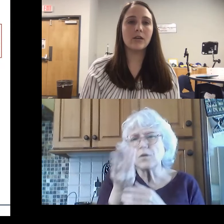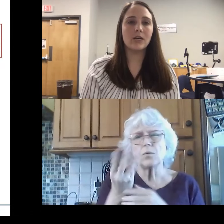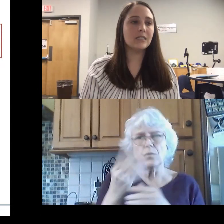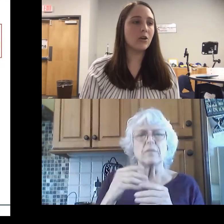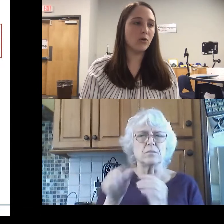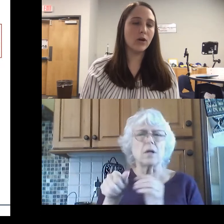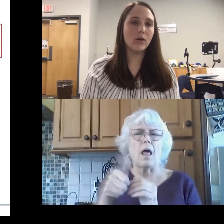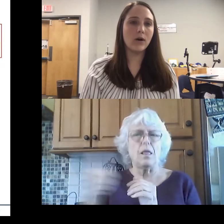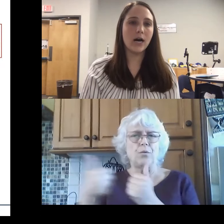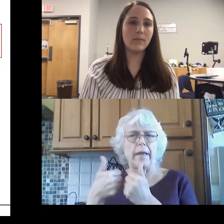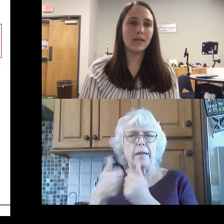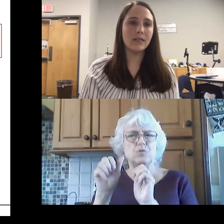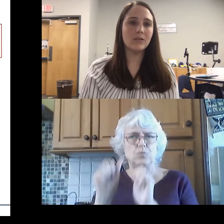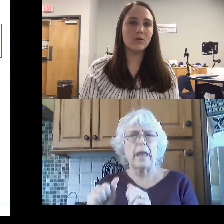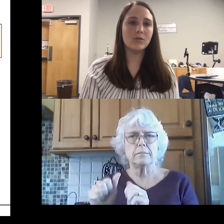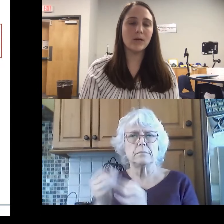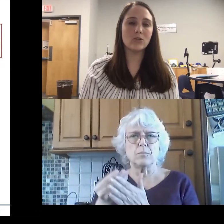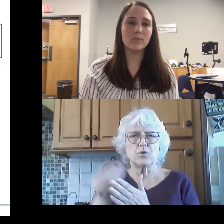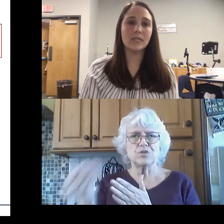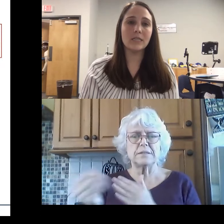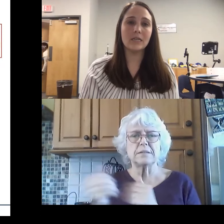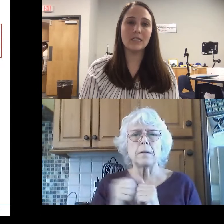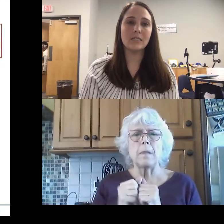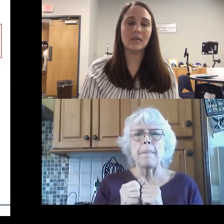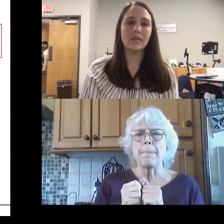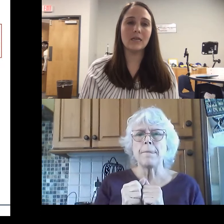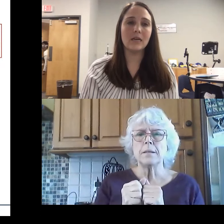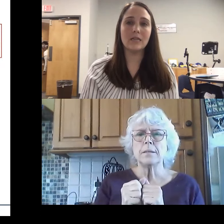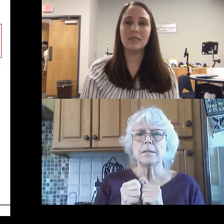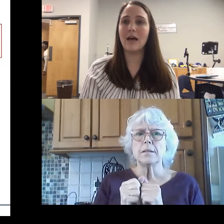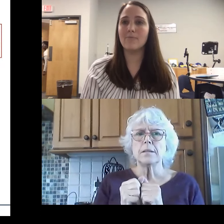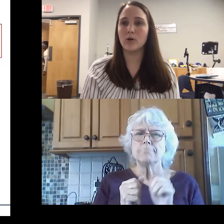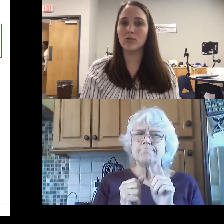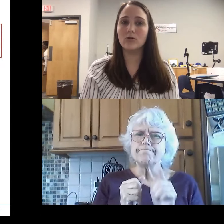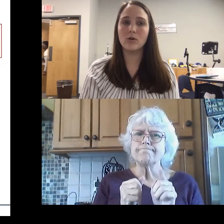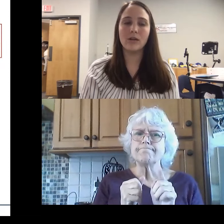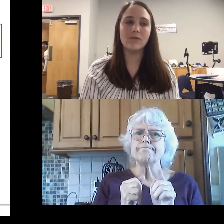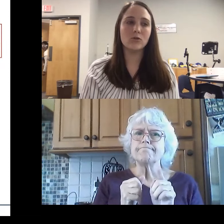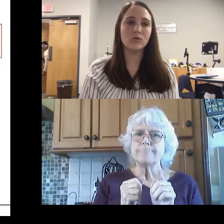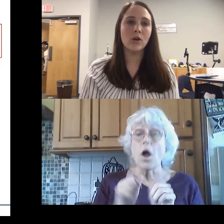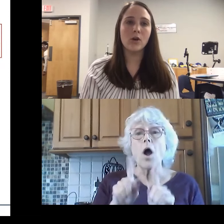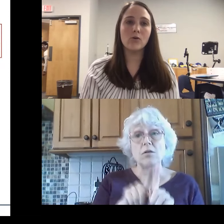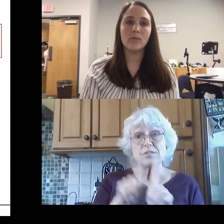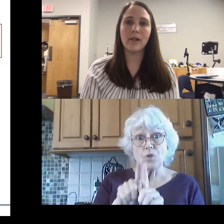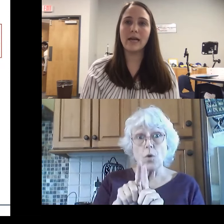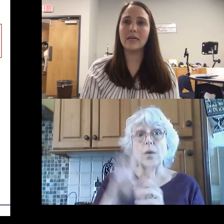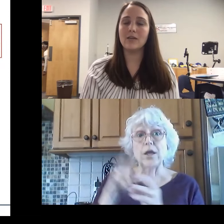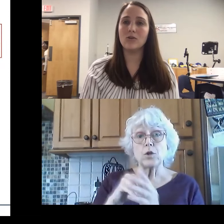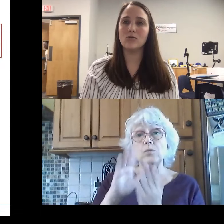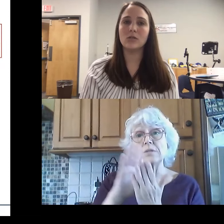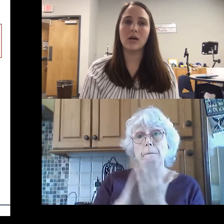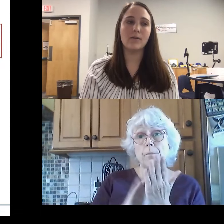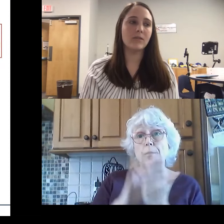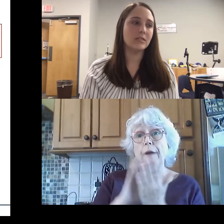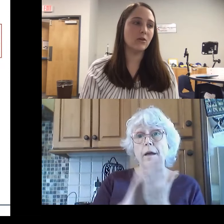So there is UNO, um, and this UNO is special because it does, it, it does have braille. So individuals who are blind can